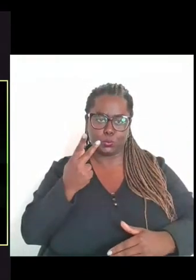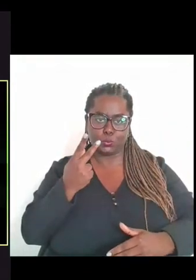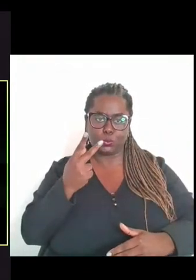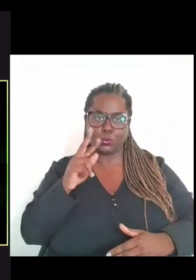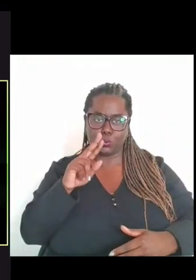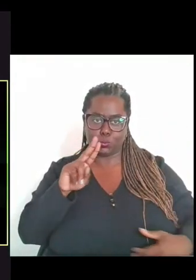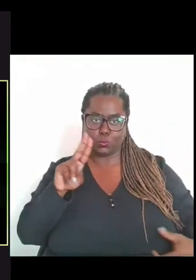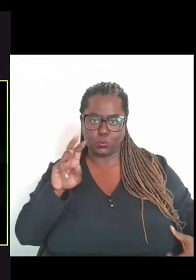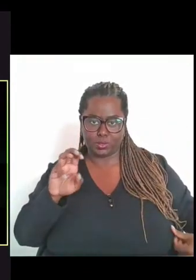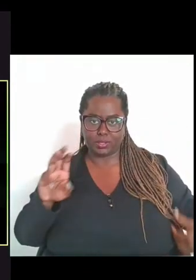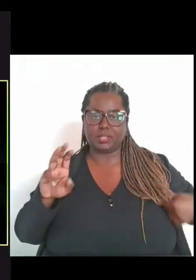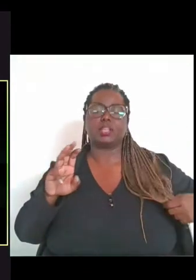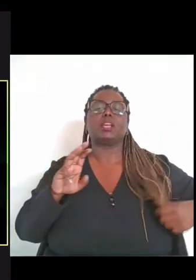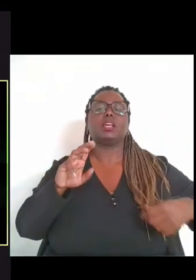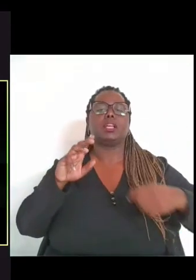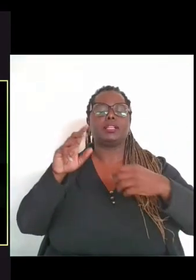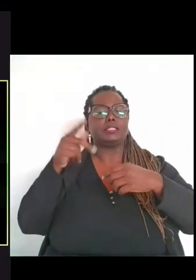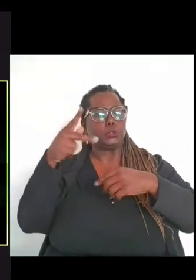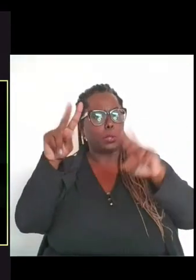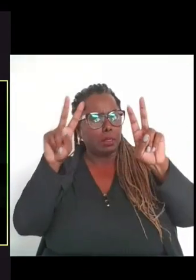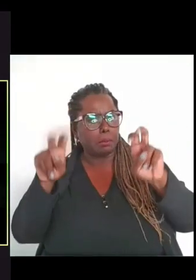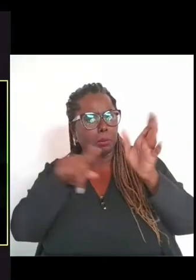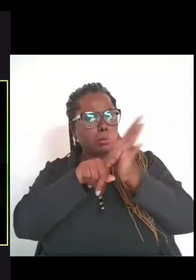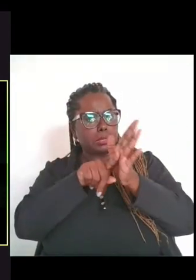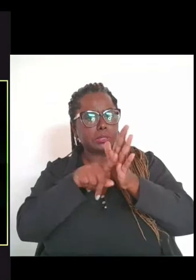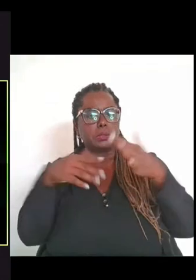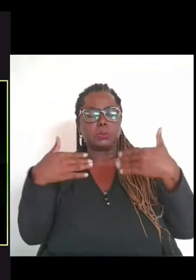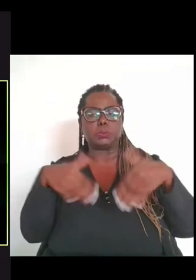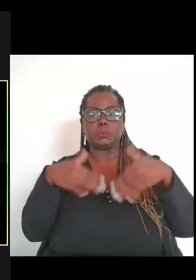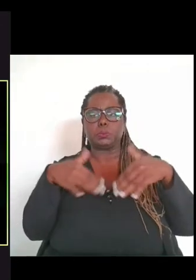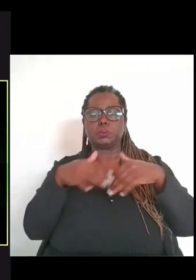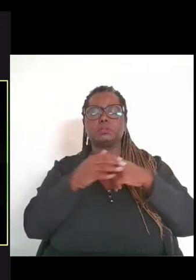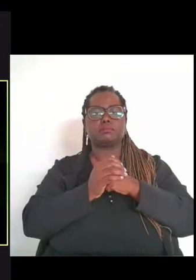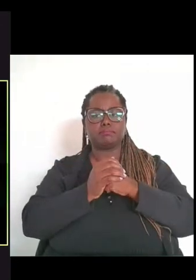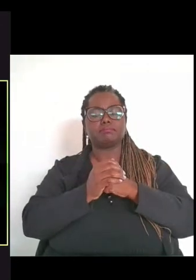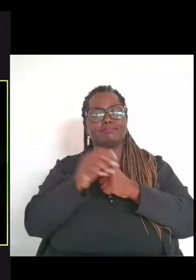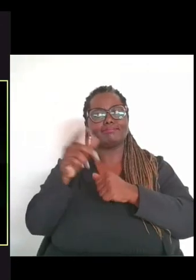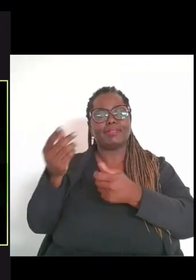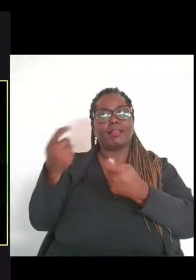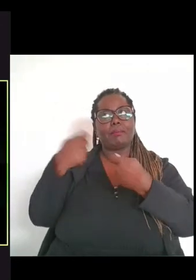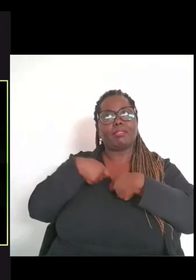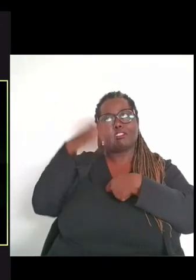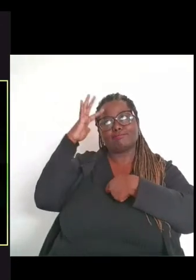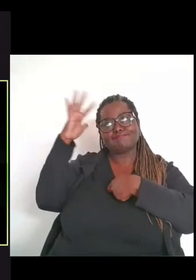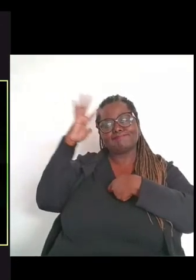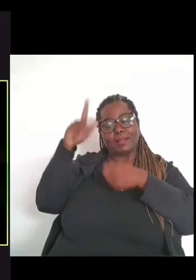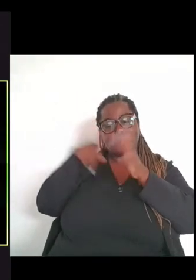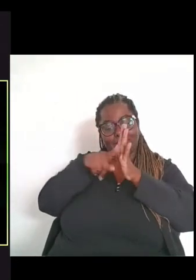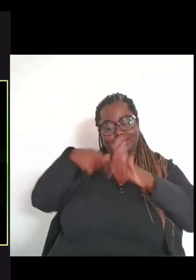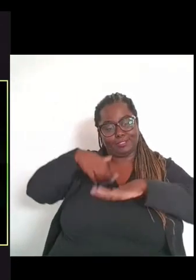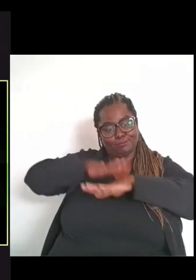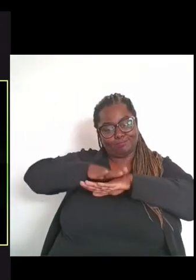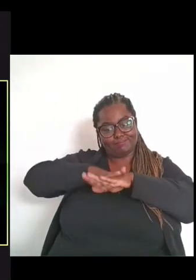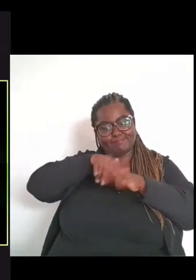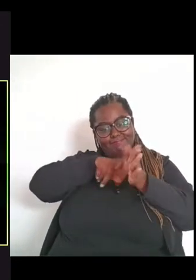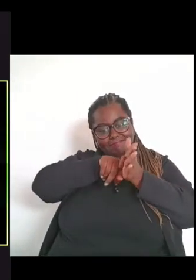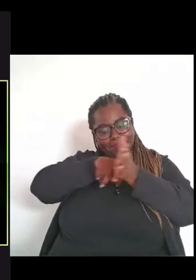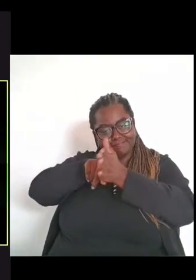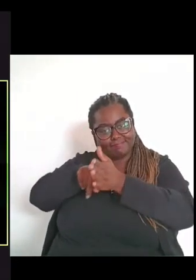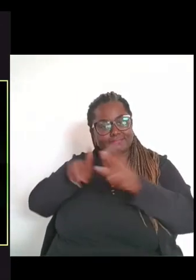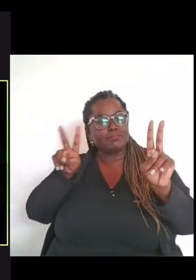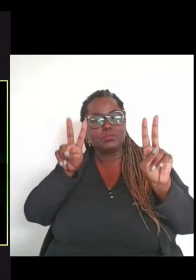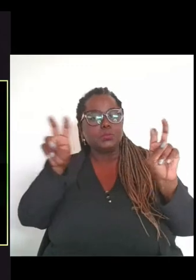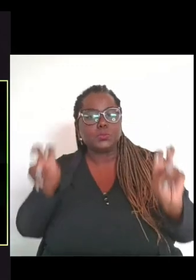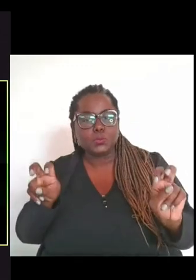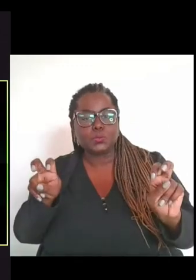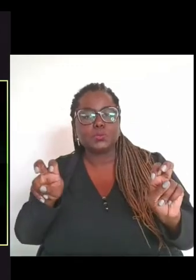this is a very interesting field of research it made me think about a research topic I'm addressing today